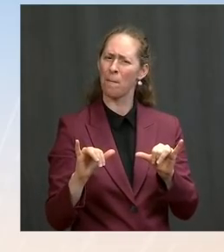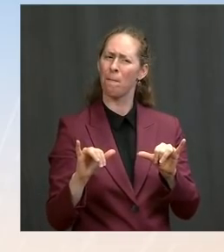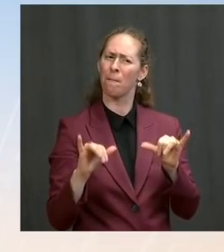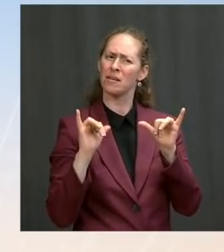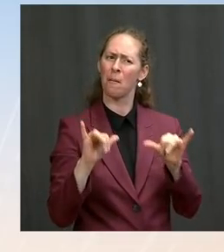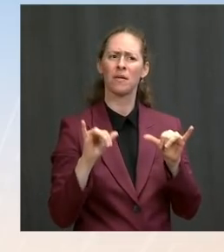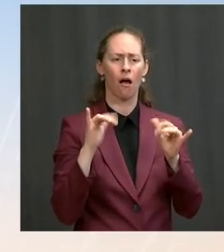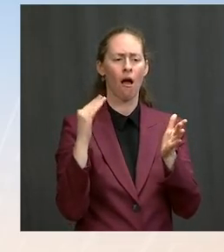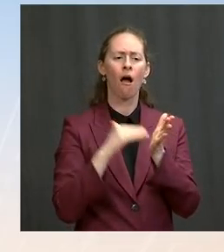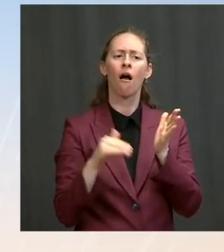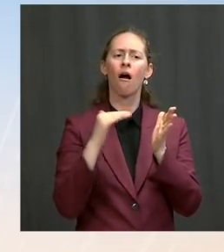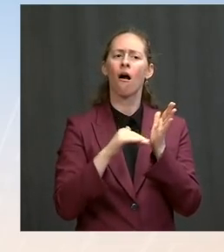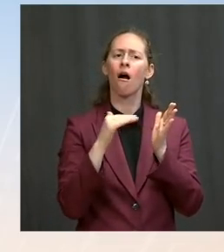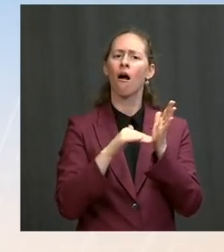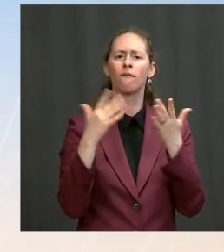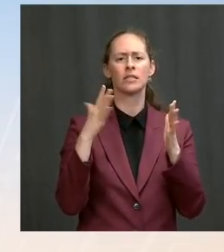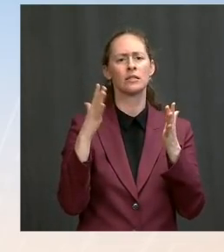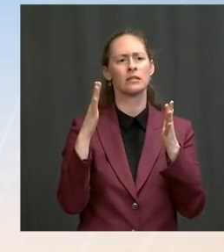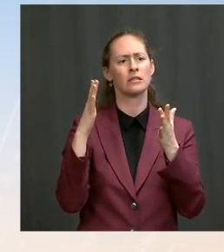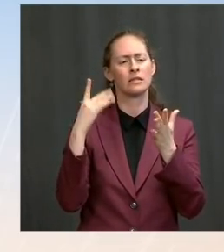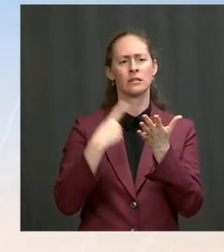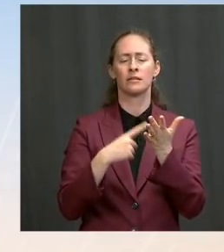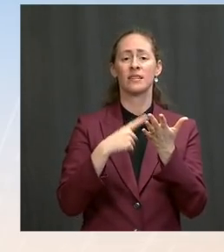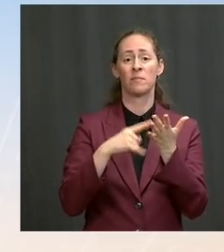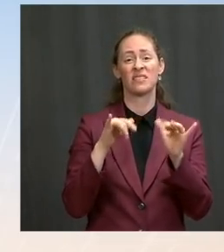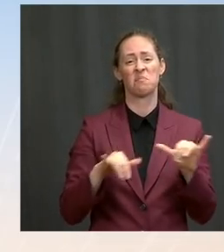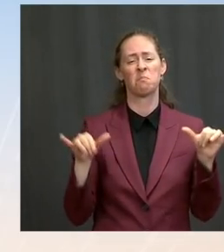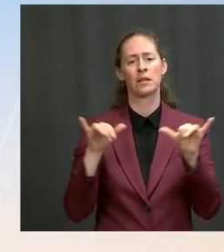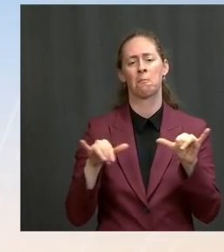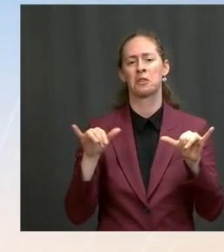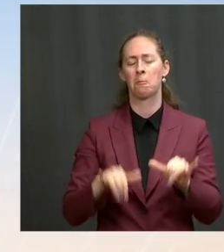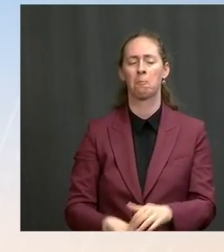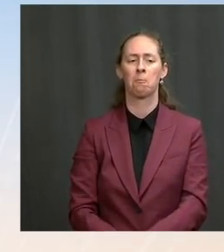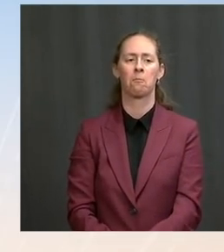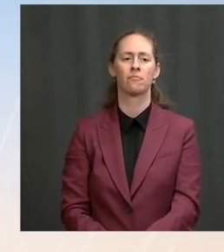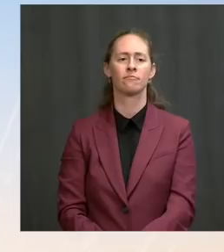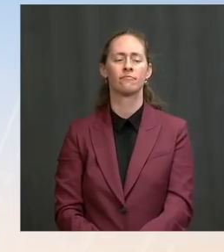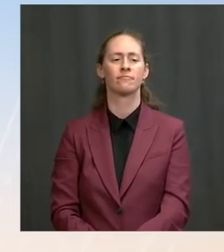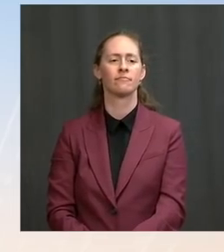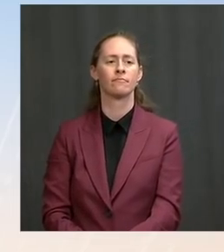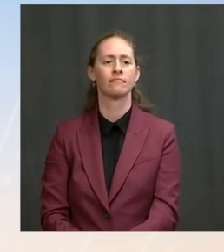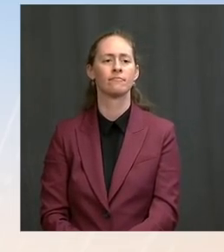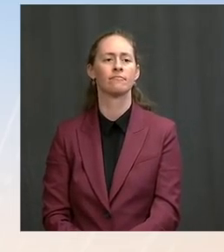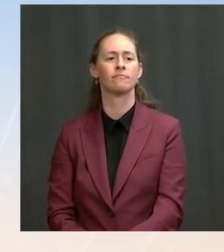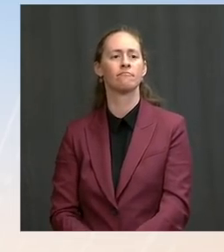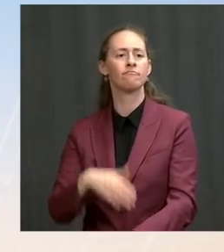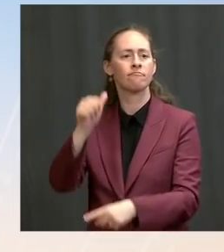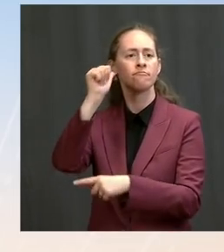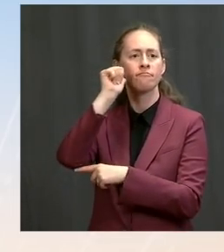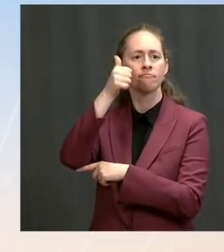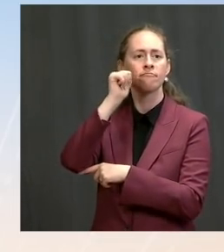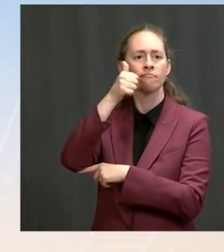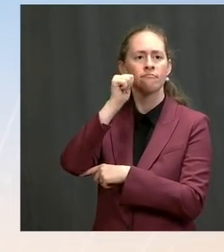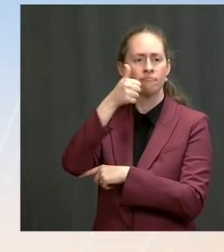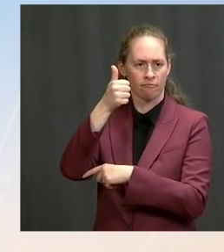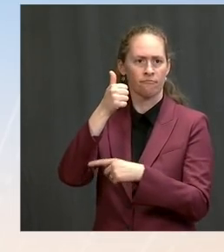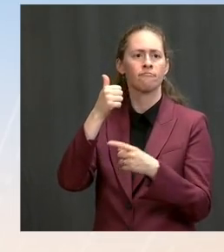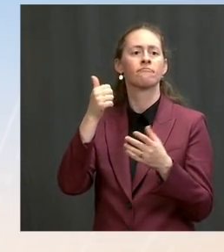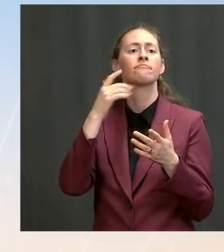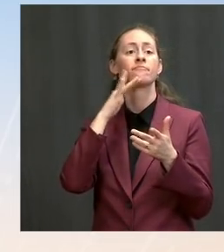in his meetings on Friday. Go ahead. Thanks, Jen. Tomorrow's expected to be the last day of the current term of this Supreme